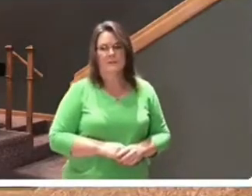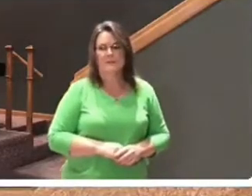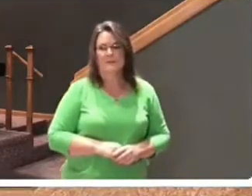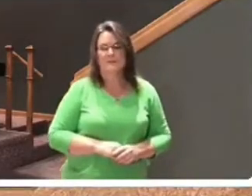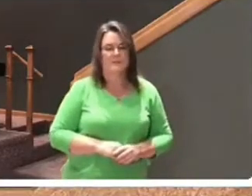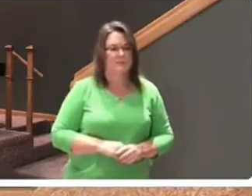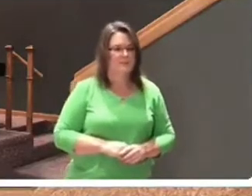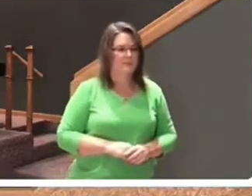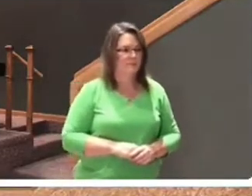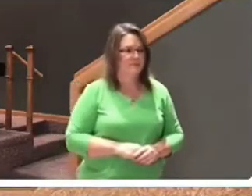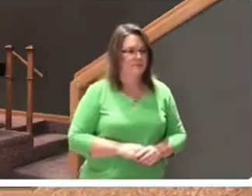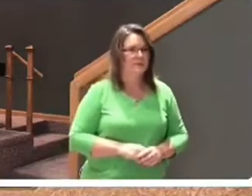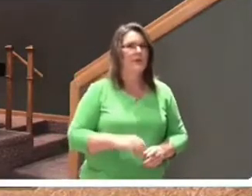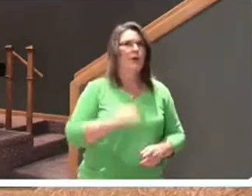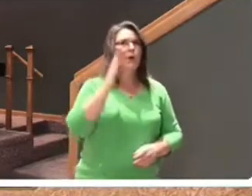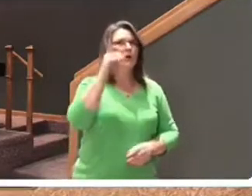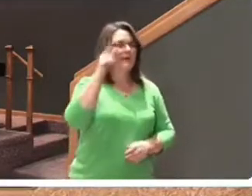Won't He do it?